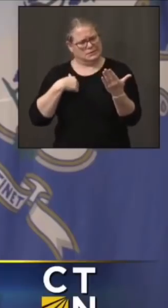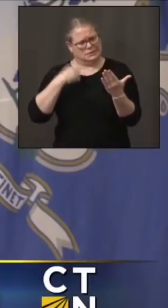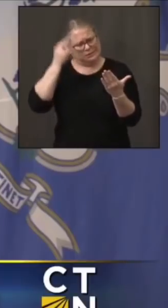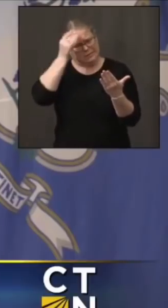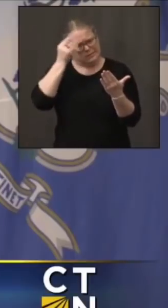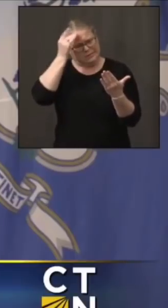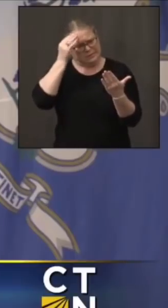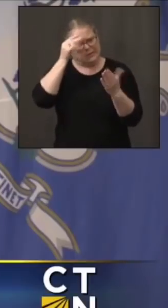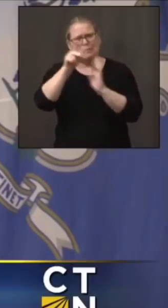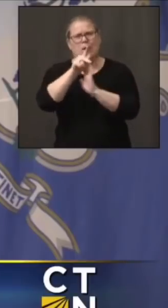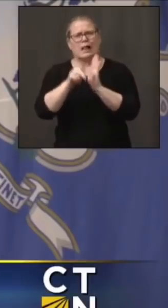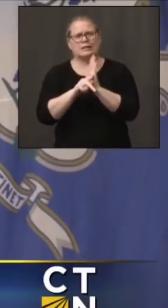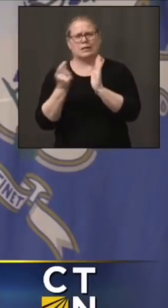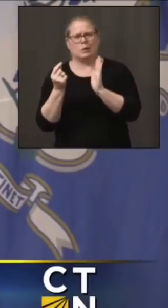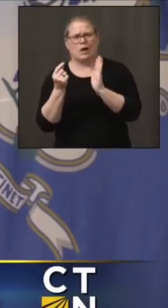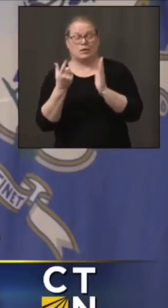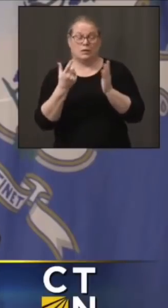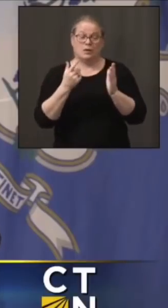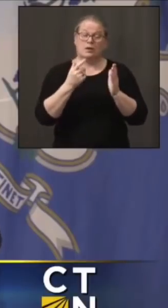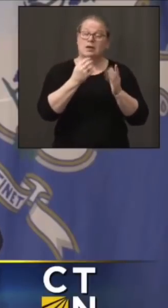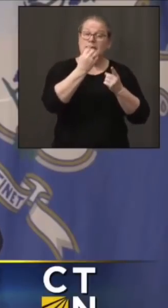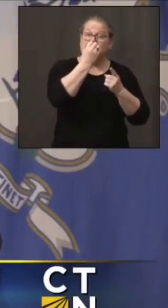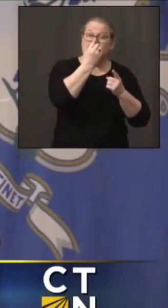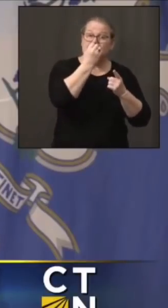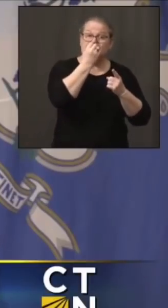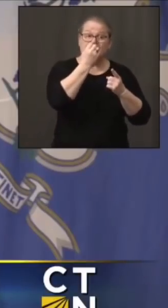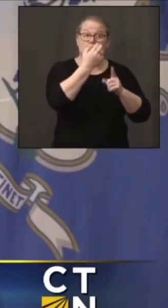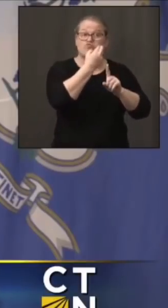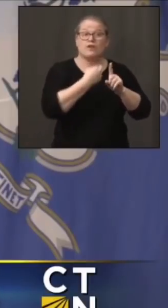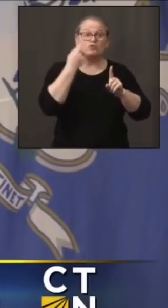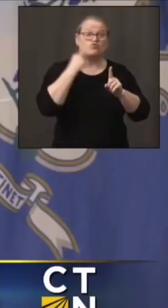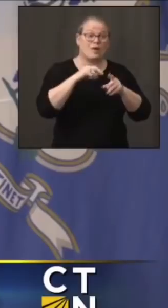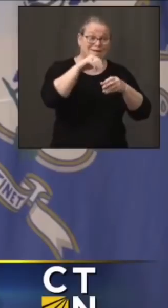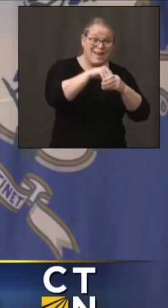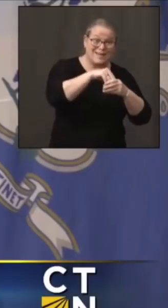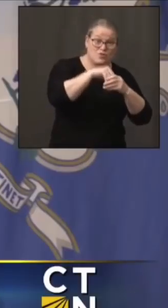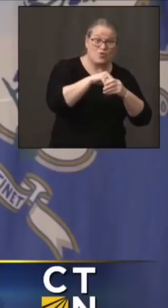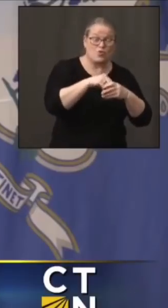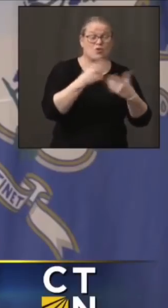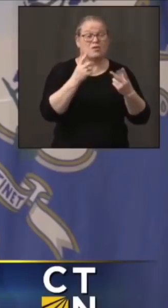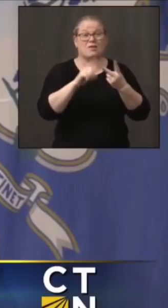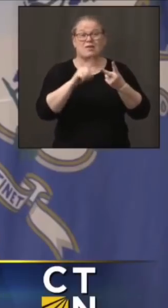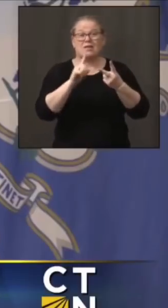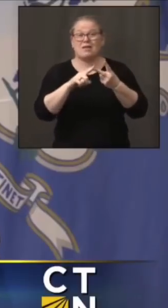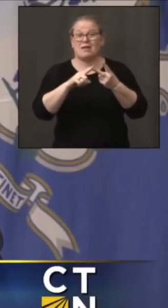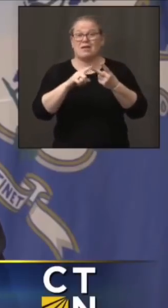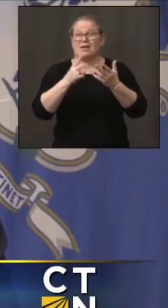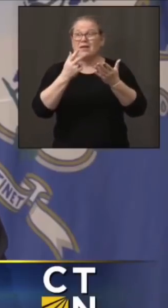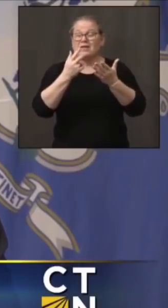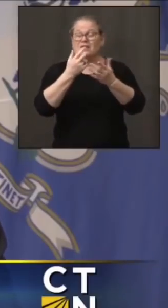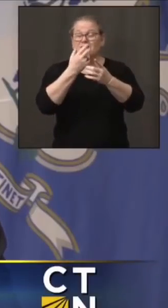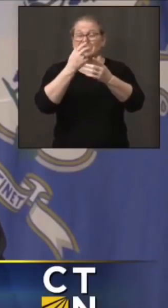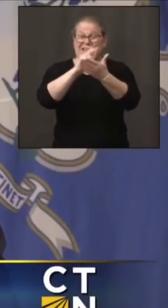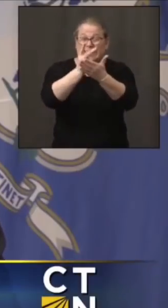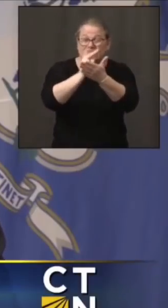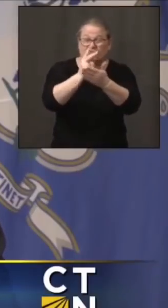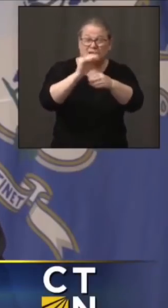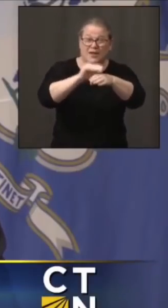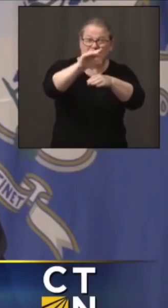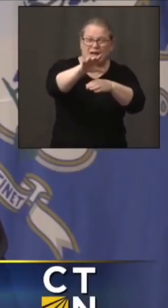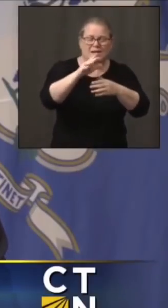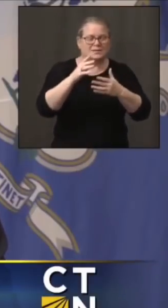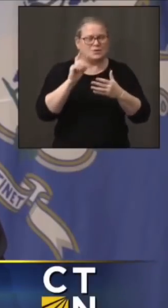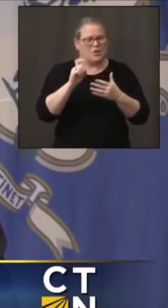dining doesn't address the issue of the kitchens. You'd have to do indoor dining, outdoor dining, and takeout. So you have to think